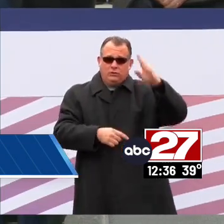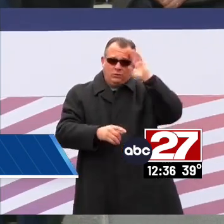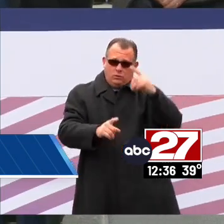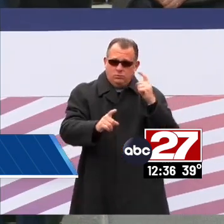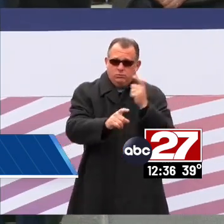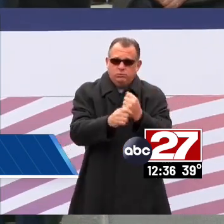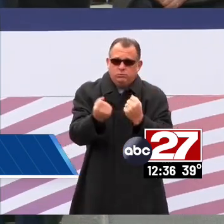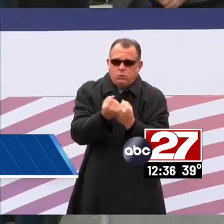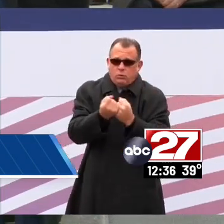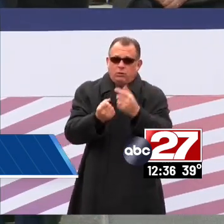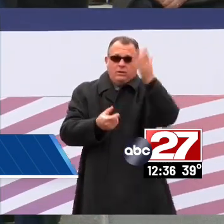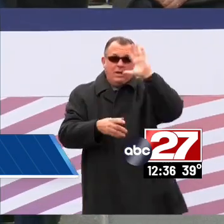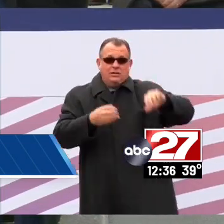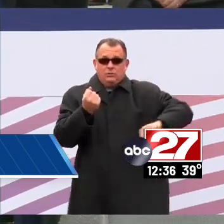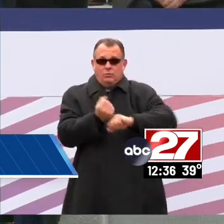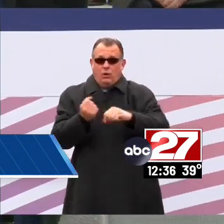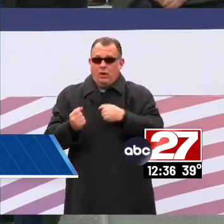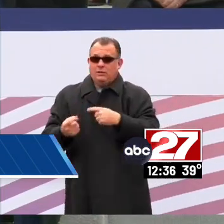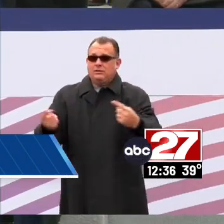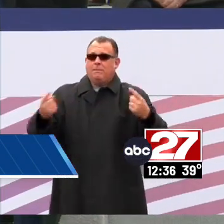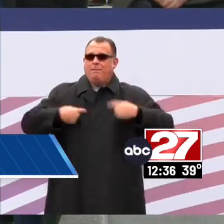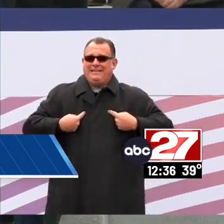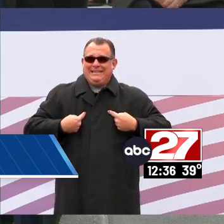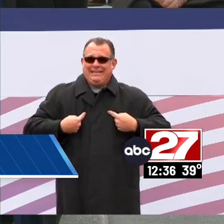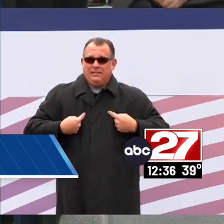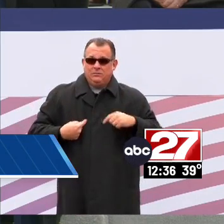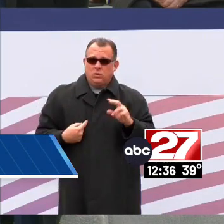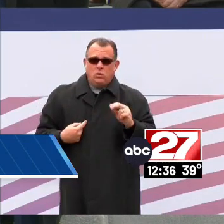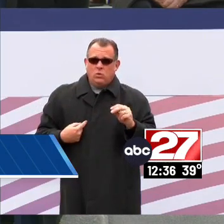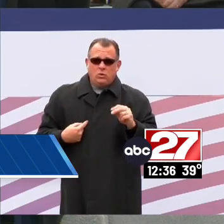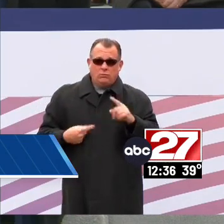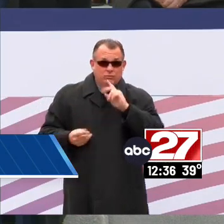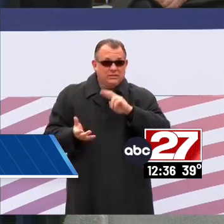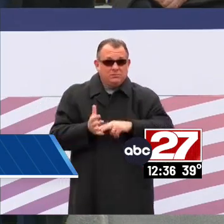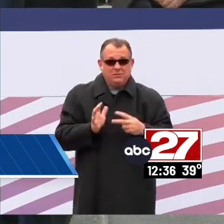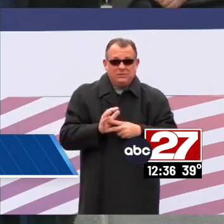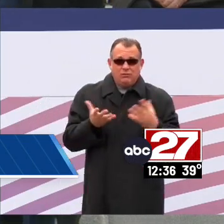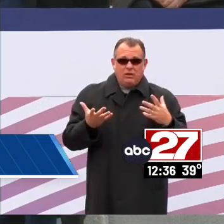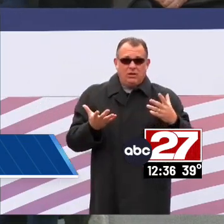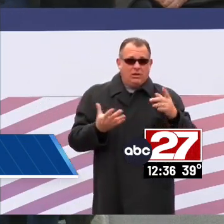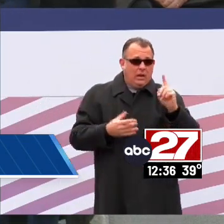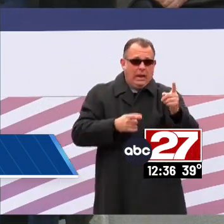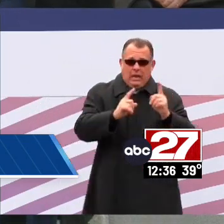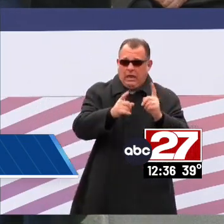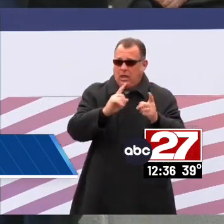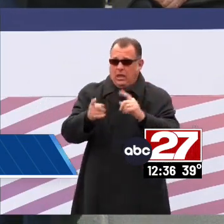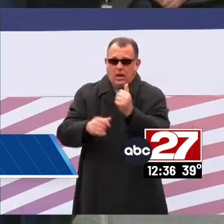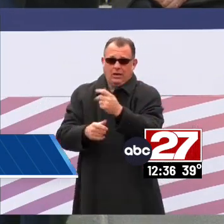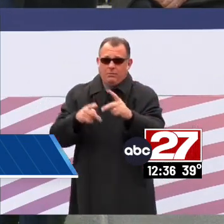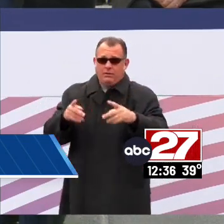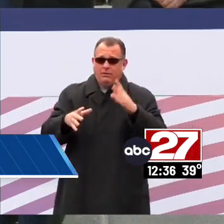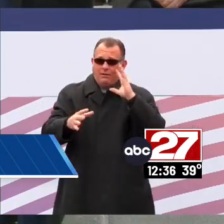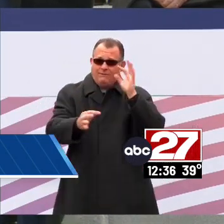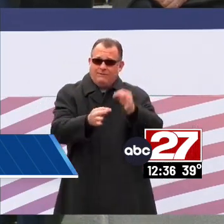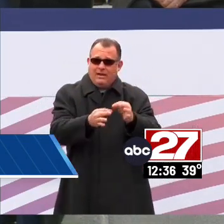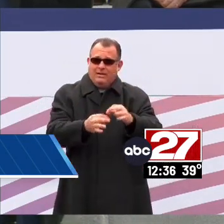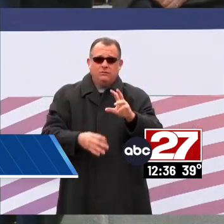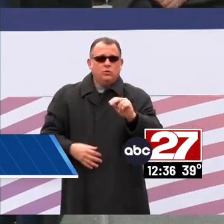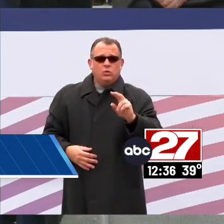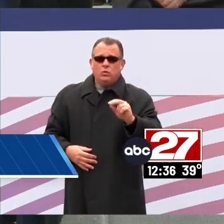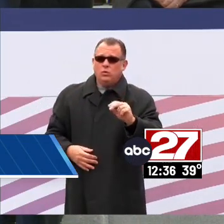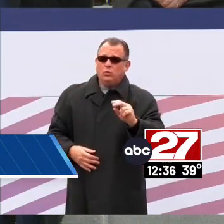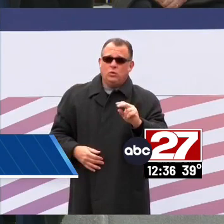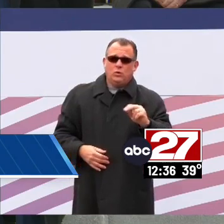our side, which mistakenly prompts us to condemn the faith of others. It is rather about being on